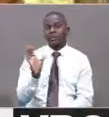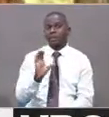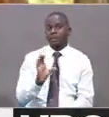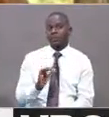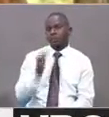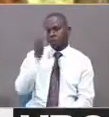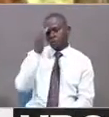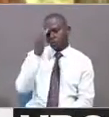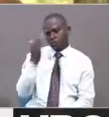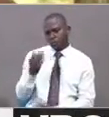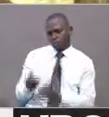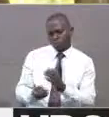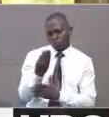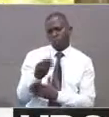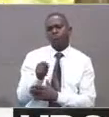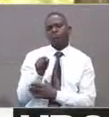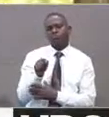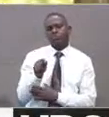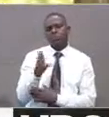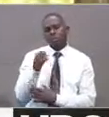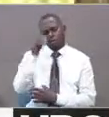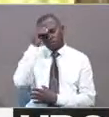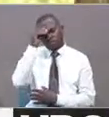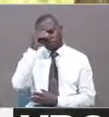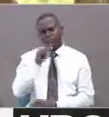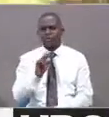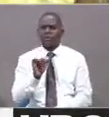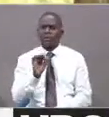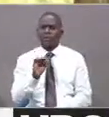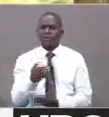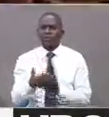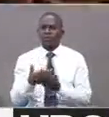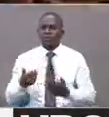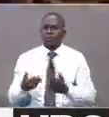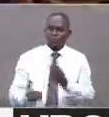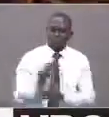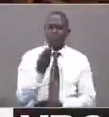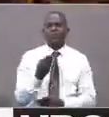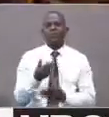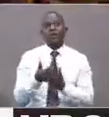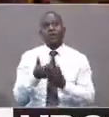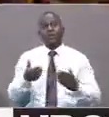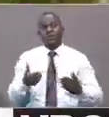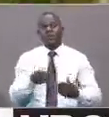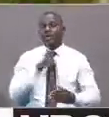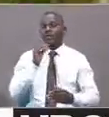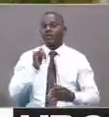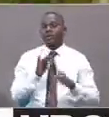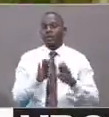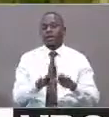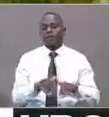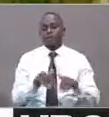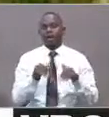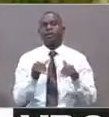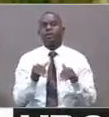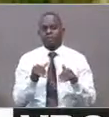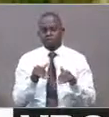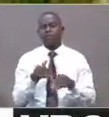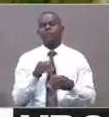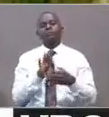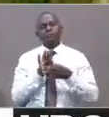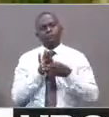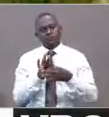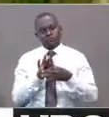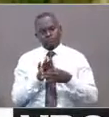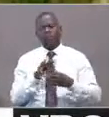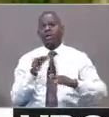I don't know how you formed it. Did you learn from NRM or you had formed it before? Speaker of Parliament Jacob Olanya, working closely